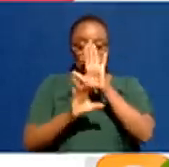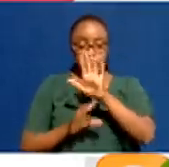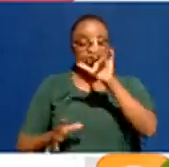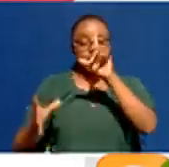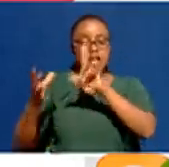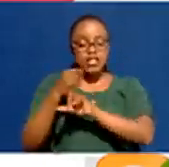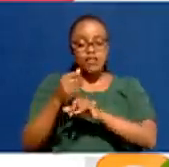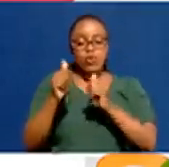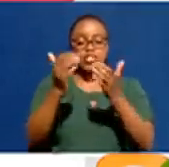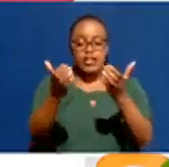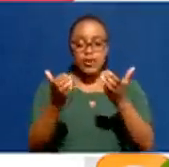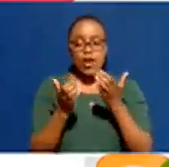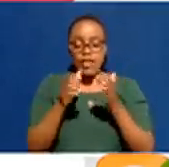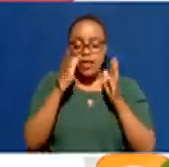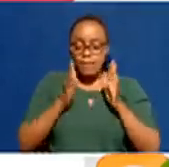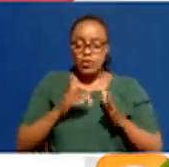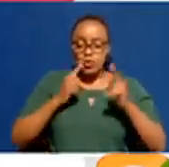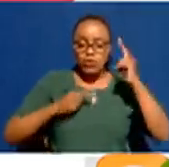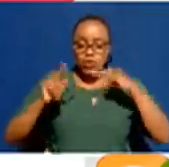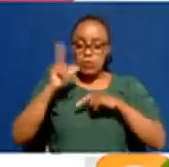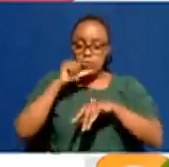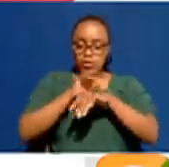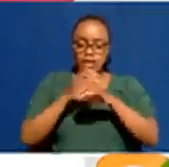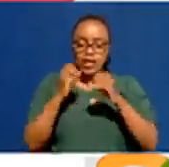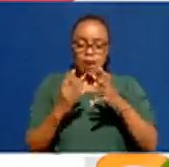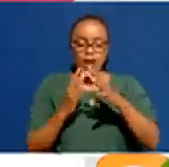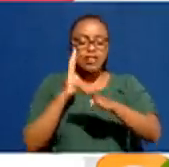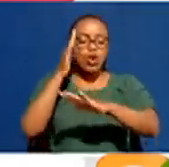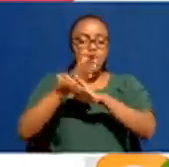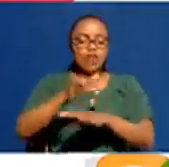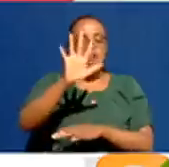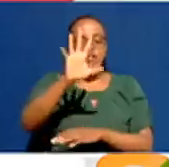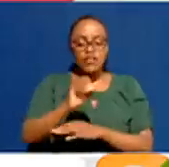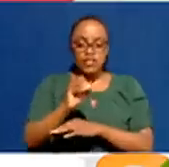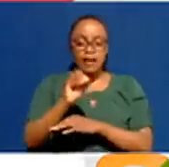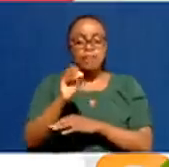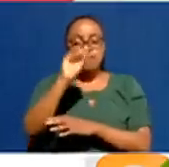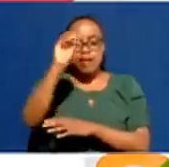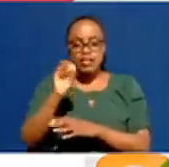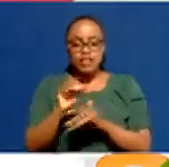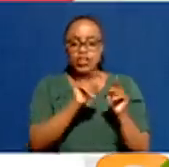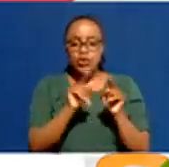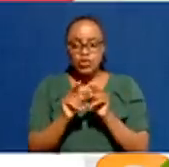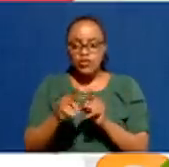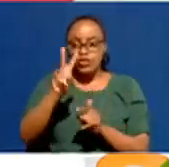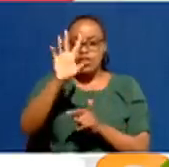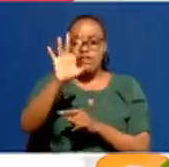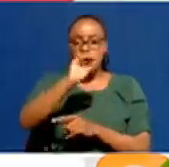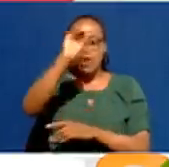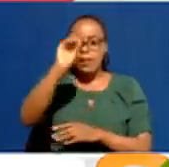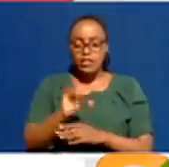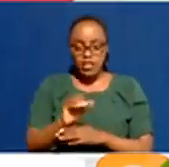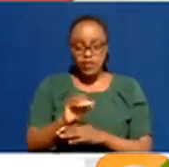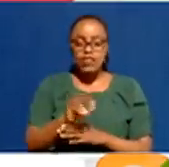threshold that requires a winning presidential candidate to garner more than half of the total votes cast and at least 25%